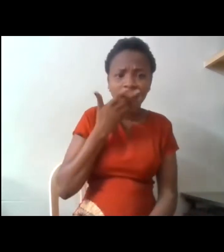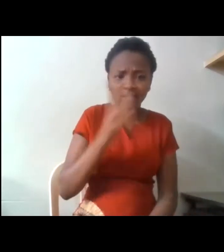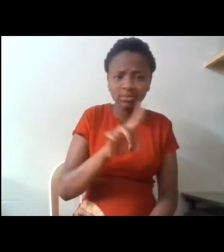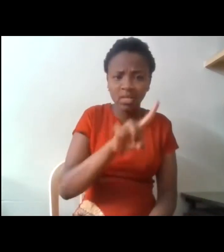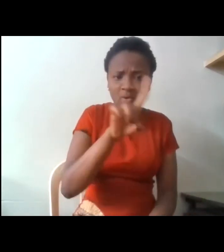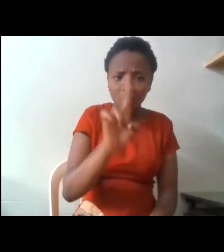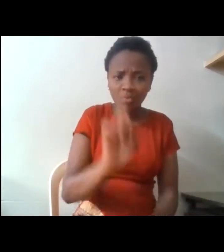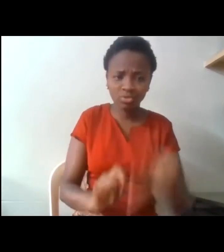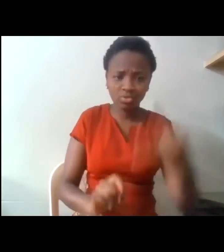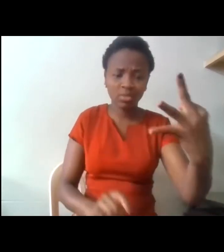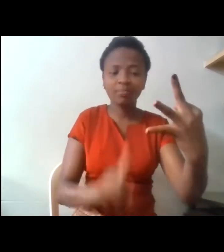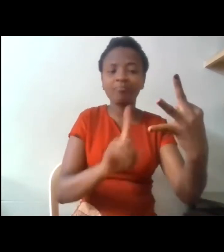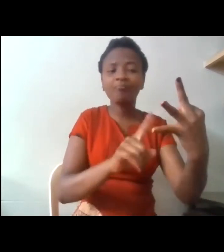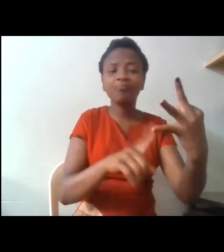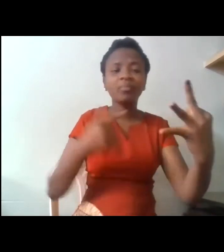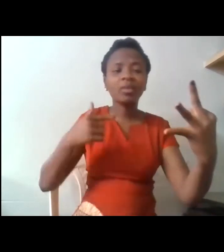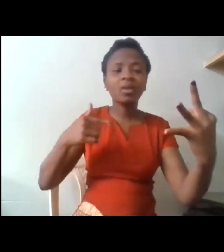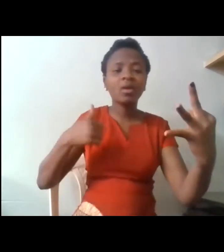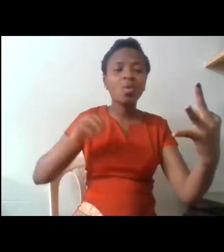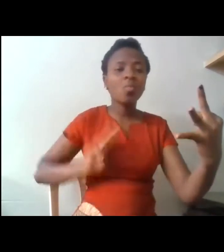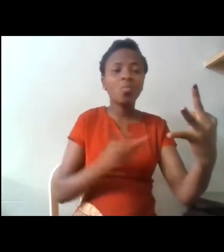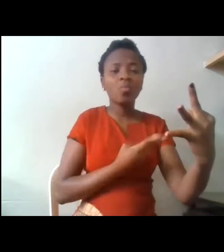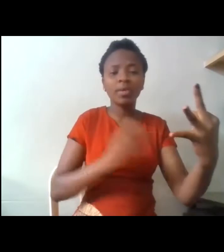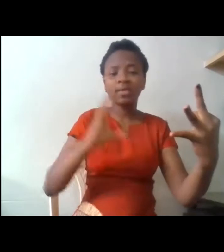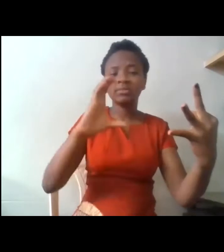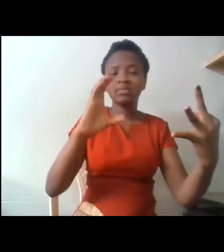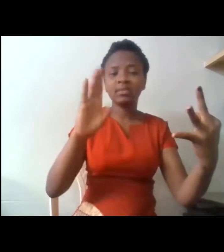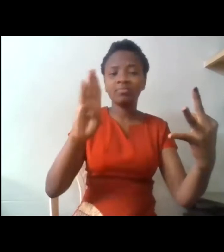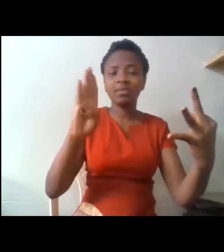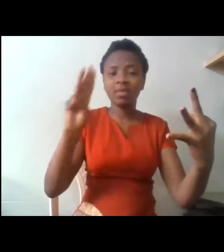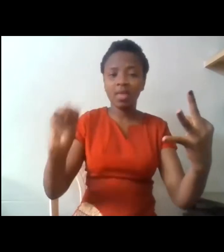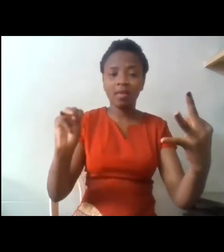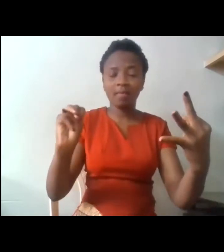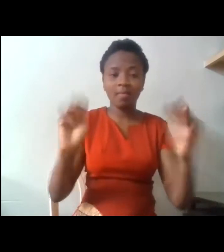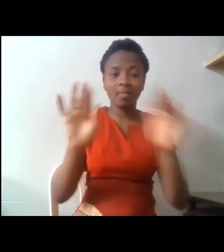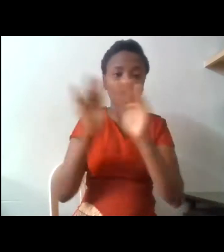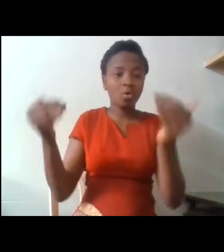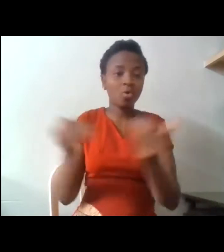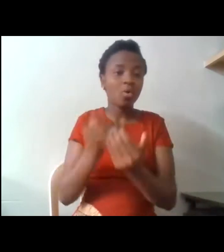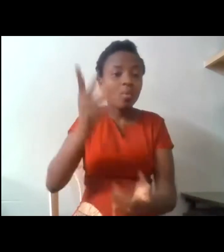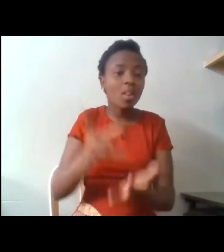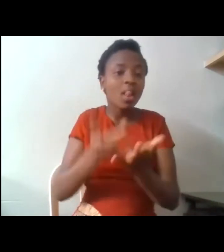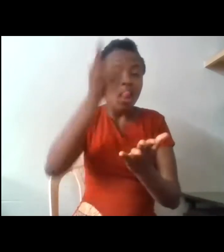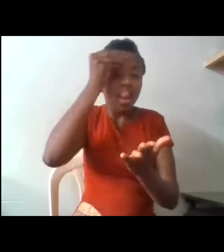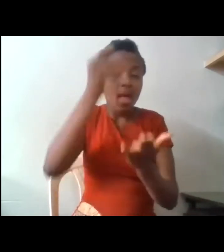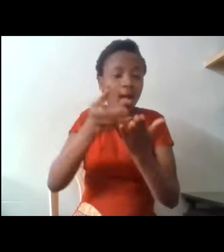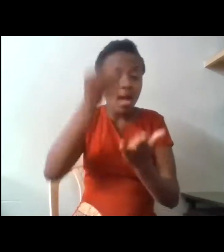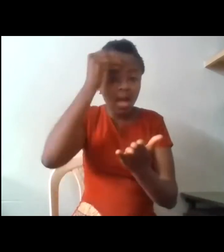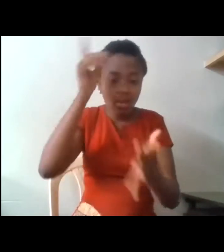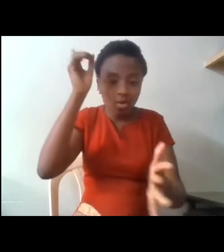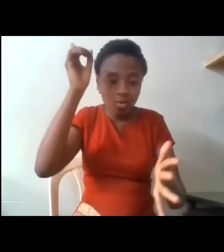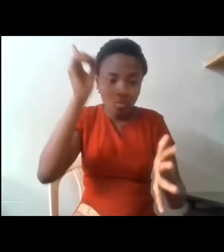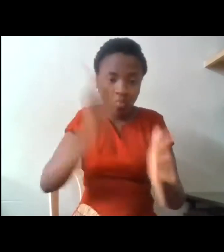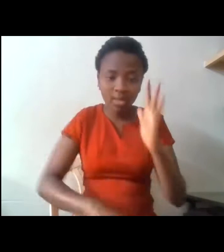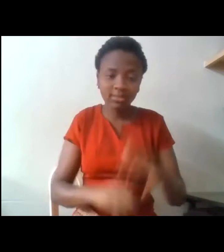CBM Global in this time of pandemic in supporting OPDs? I have 5 key lessons to